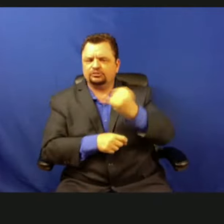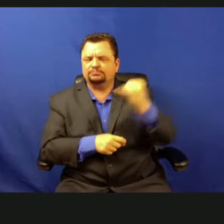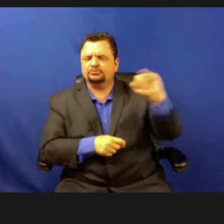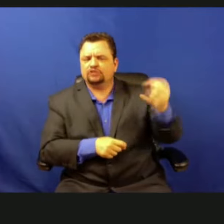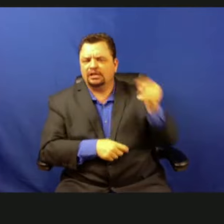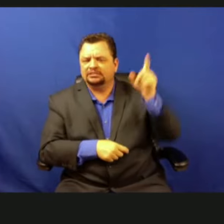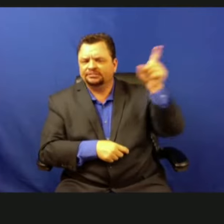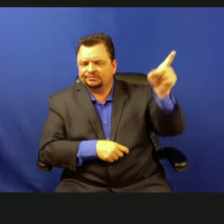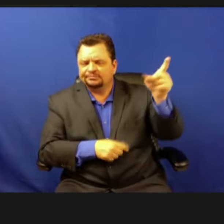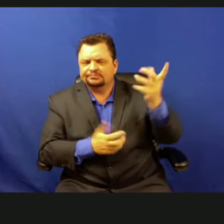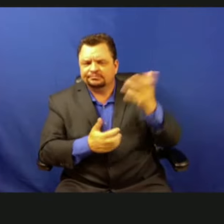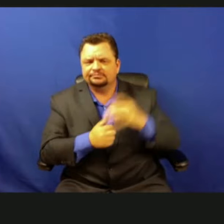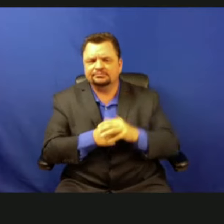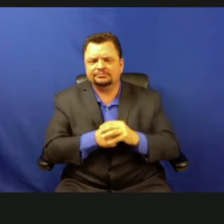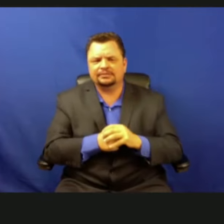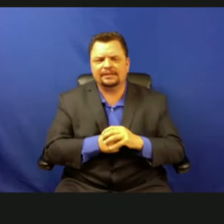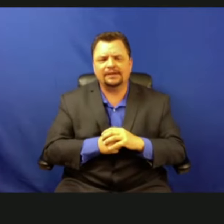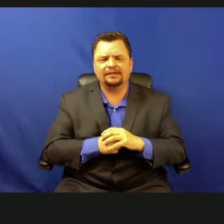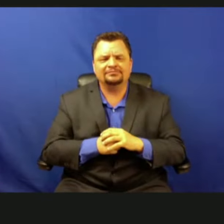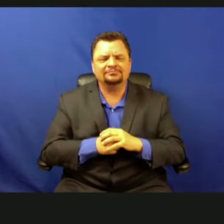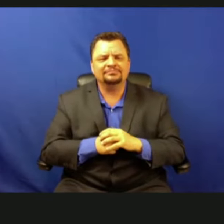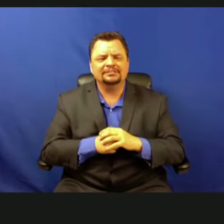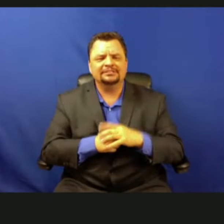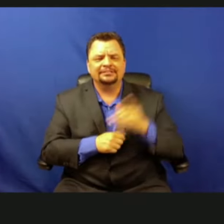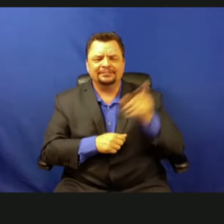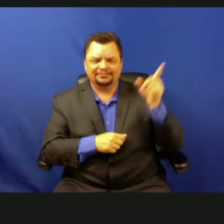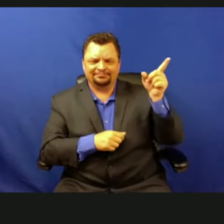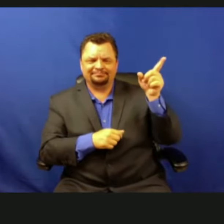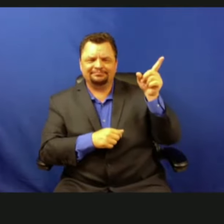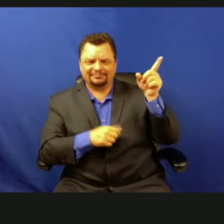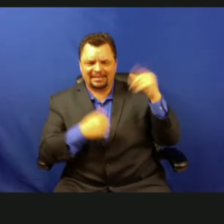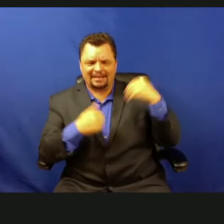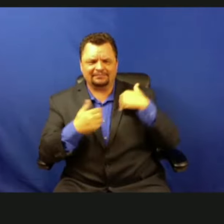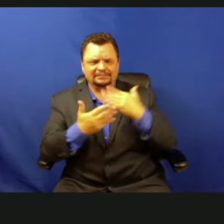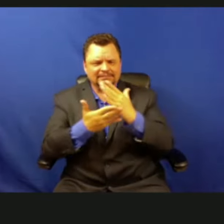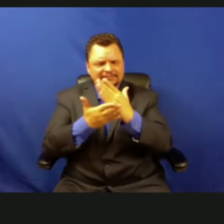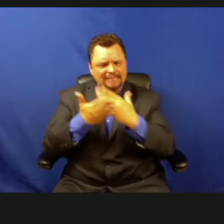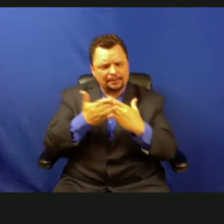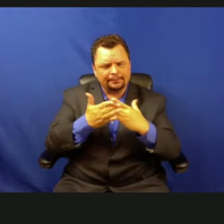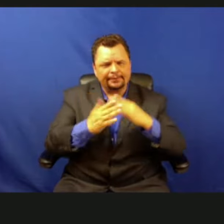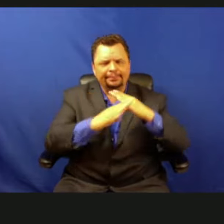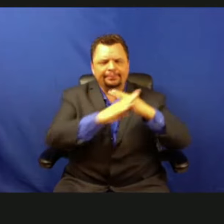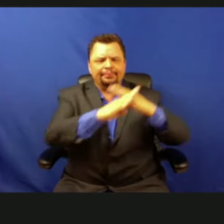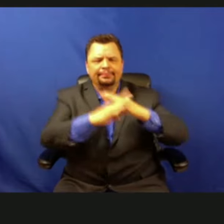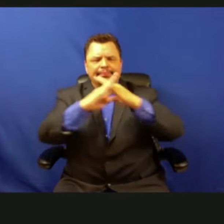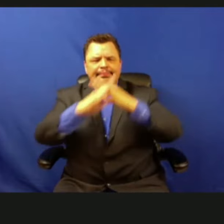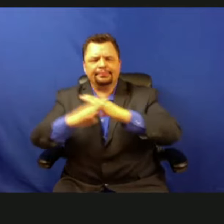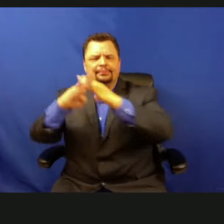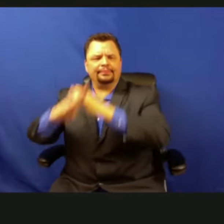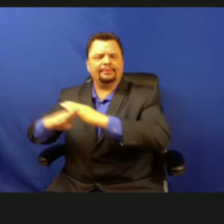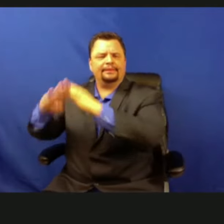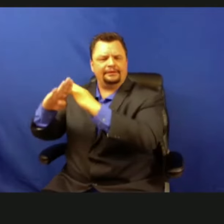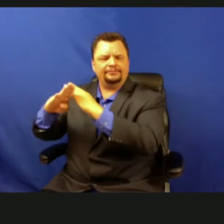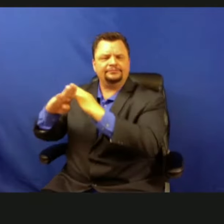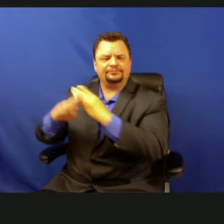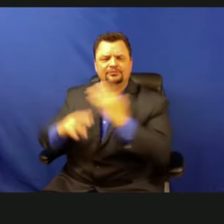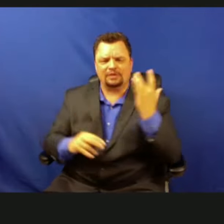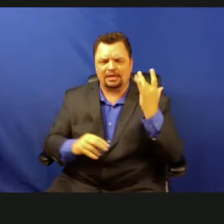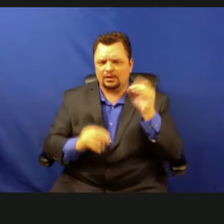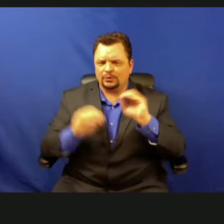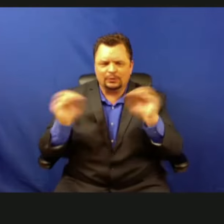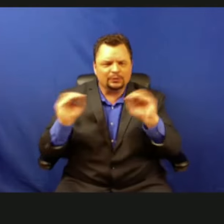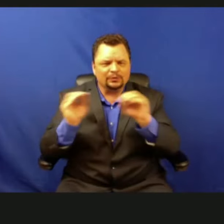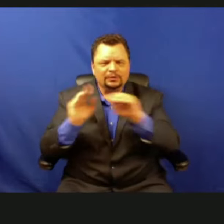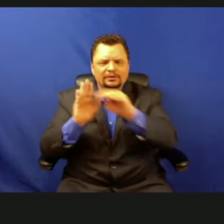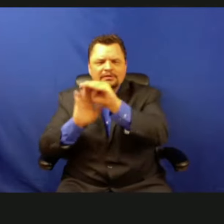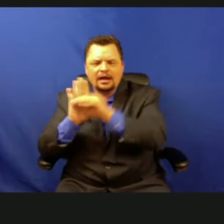there's a inhibition to that at the because of the lack of guidance. So they need to do that. They need to get the booster